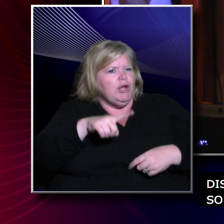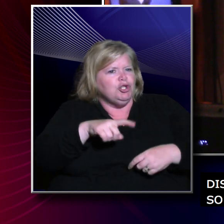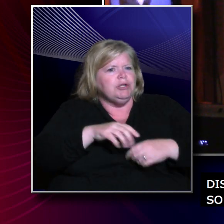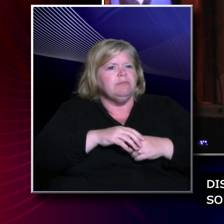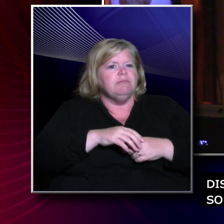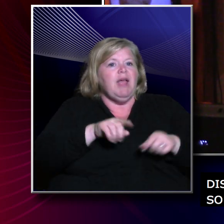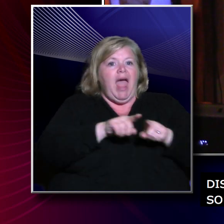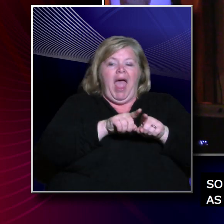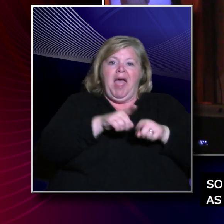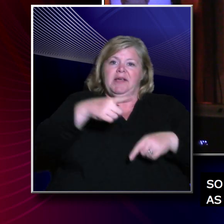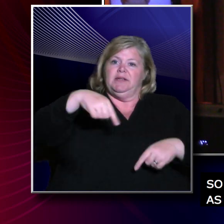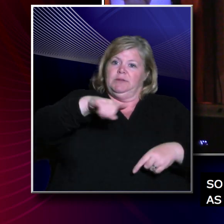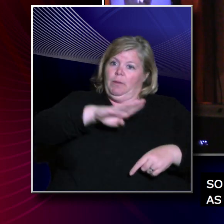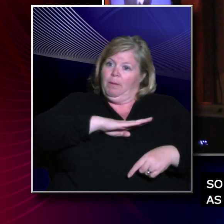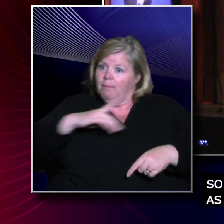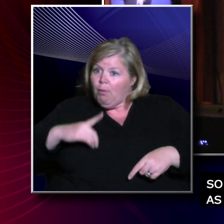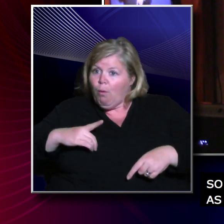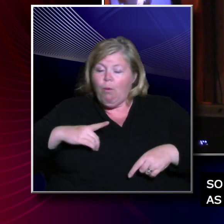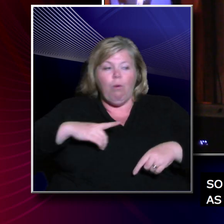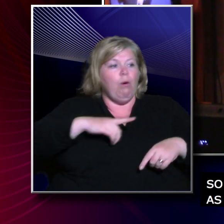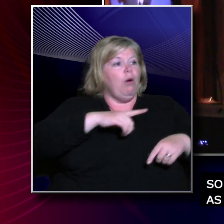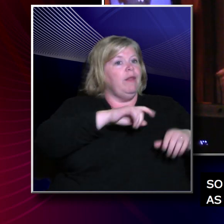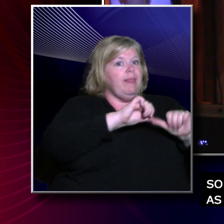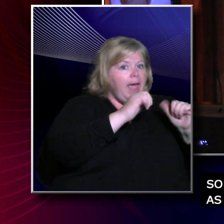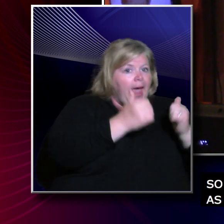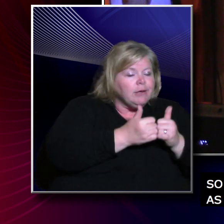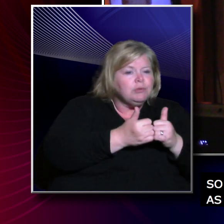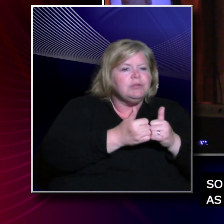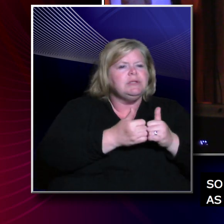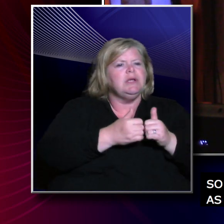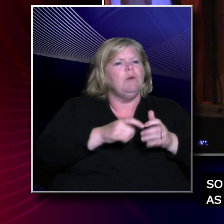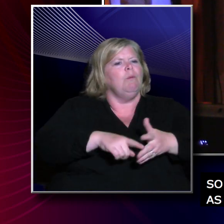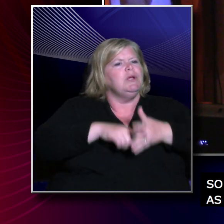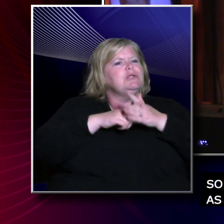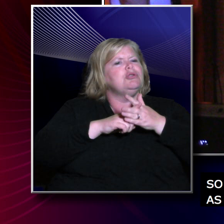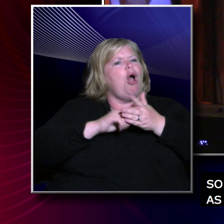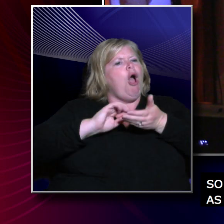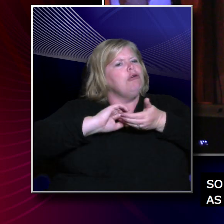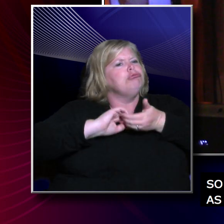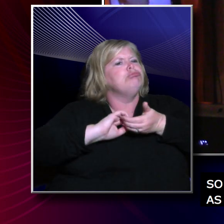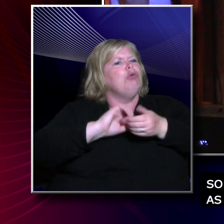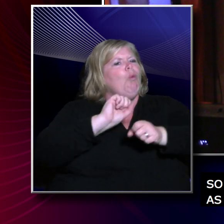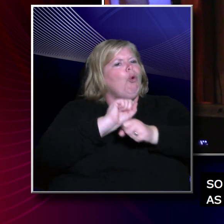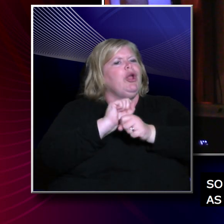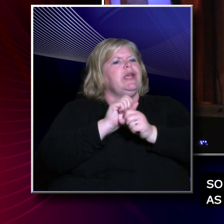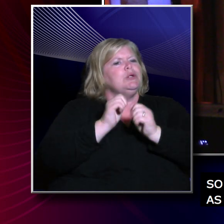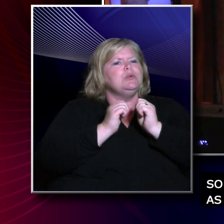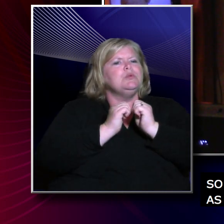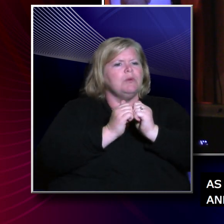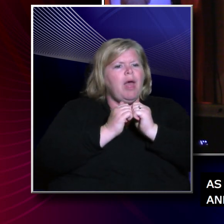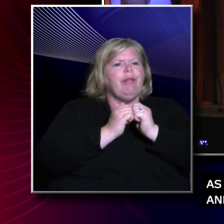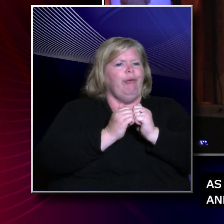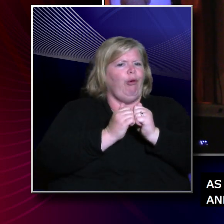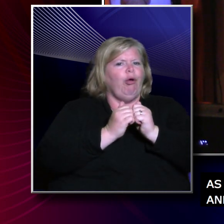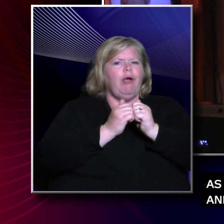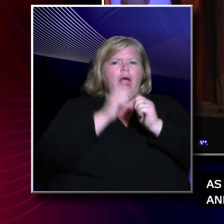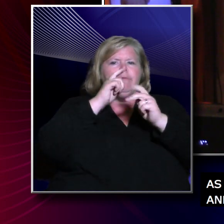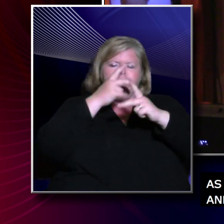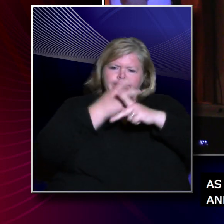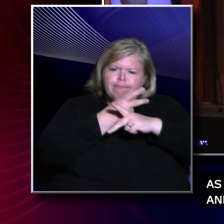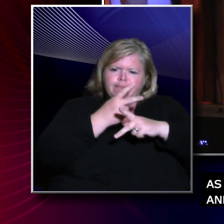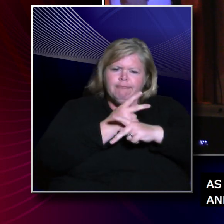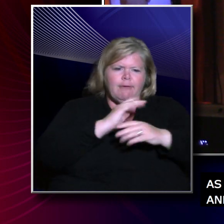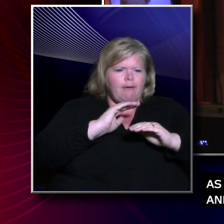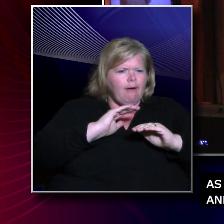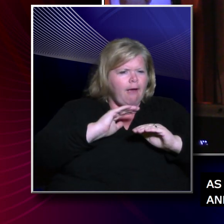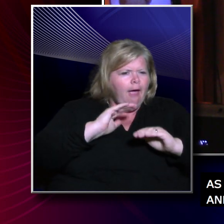board and the agency, start working together at looking at our resources and